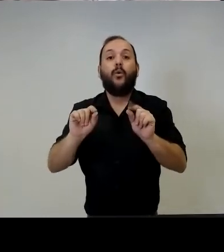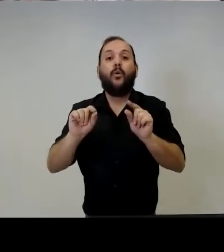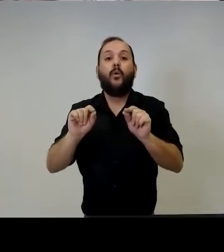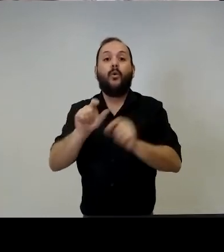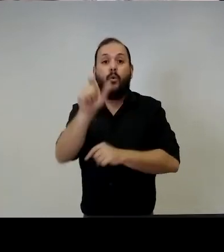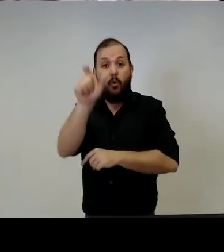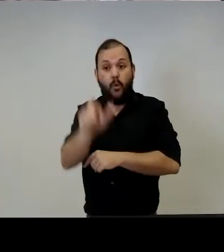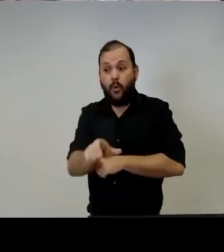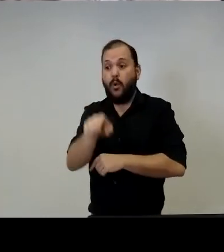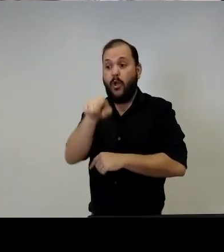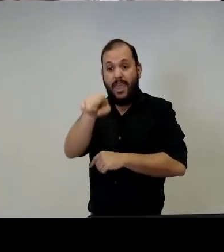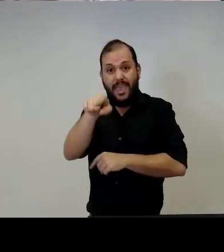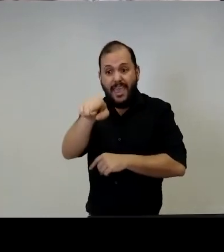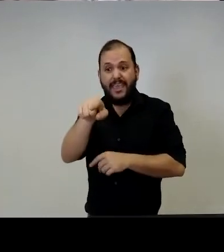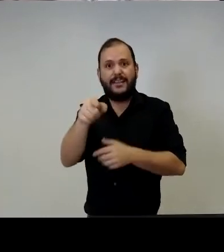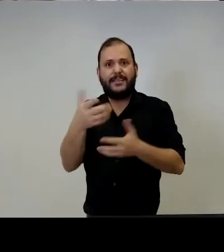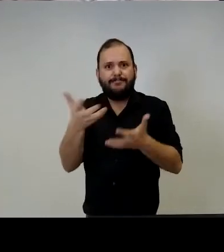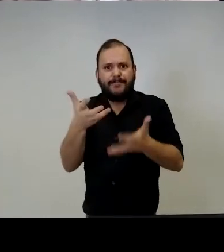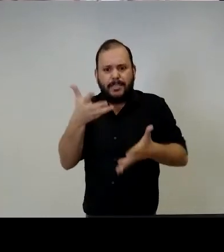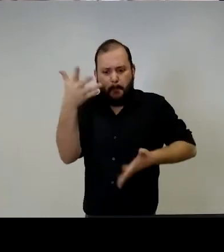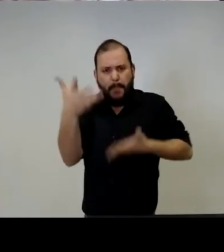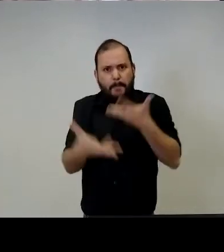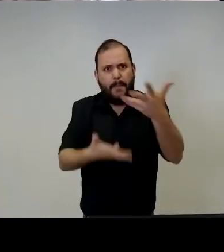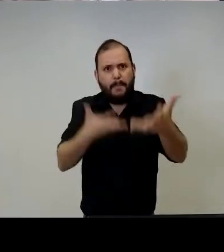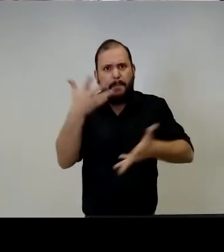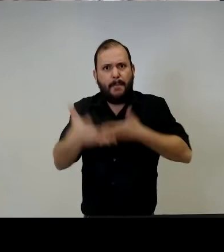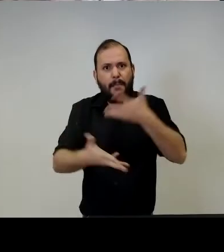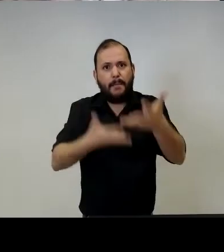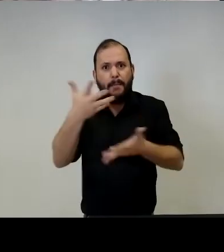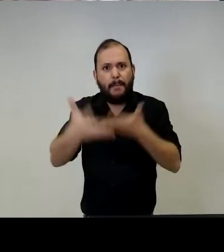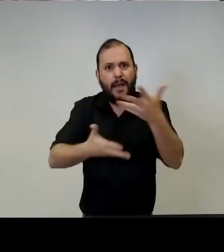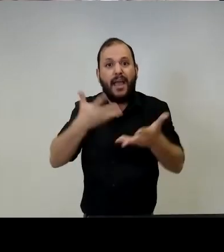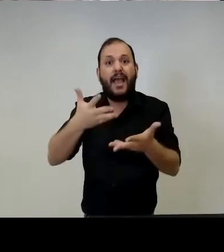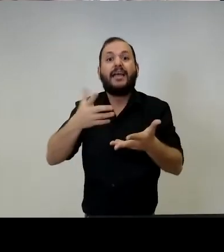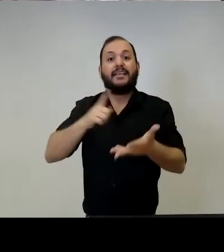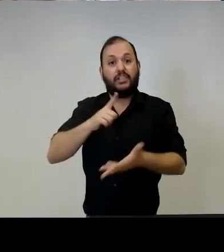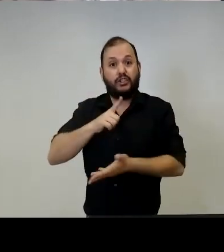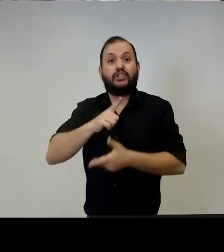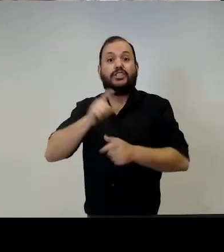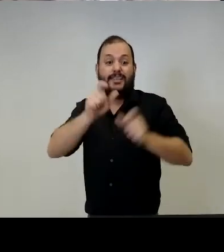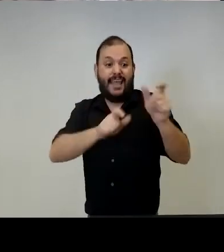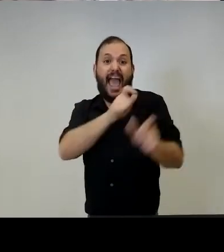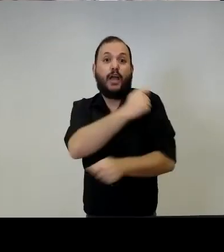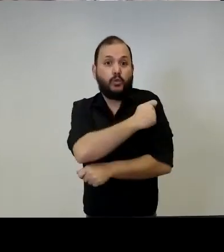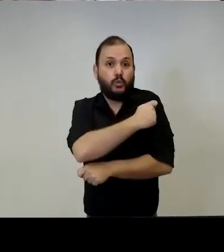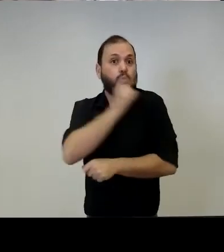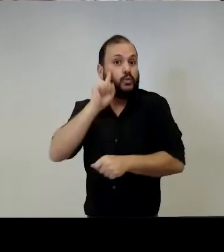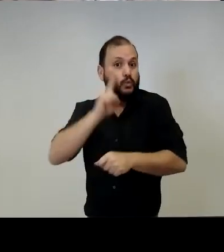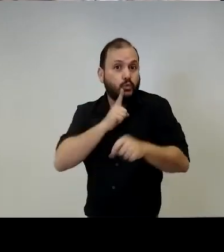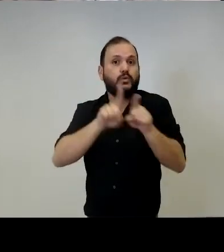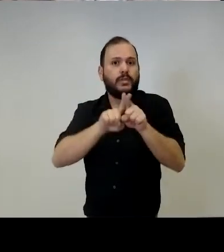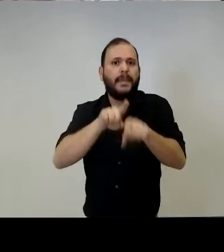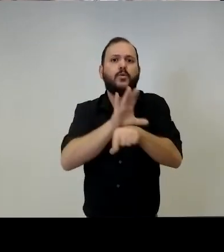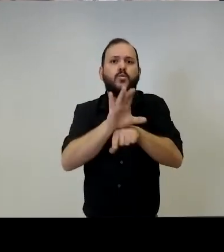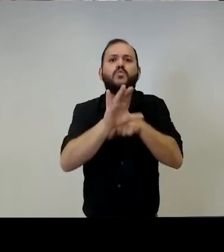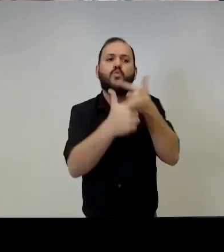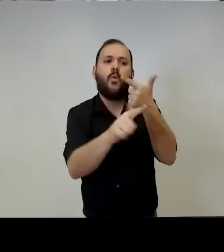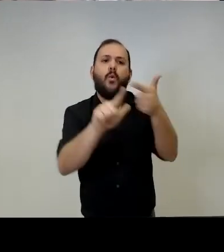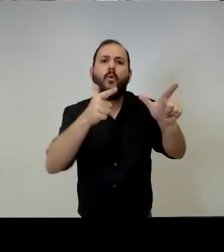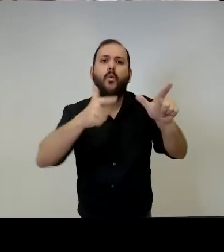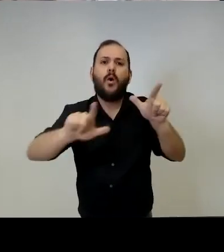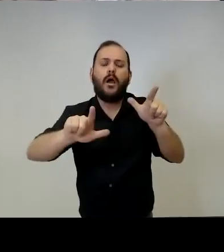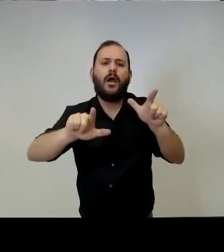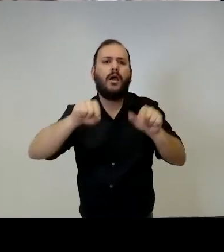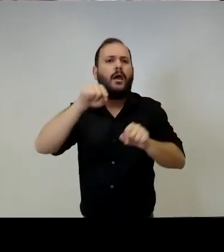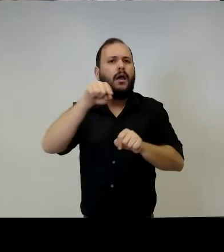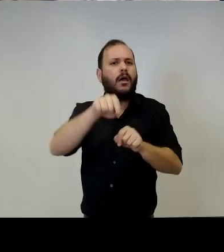student did when there were deaf students as well in other courses, is to use French